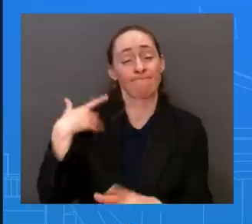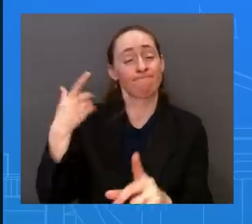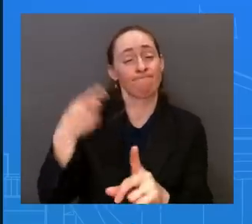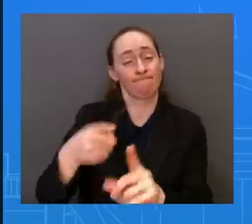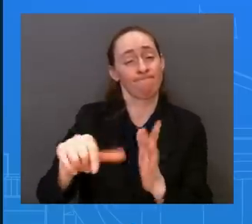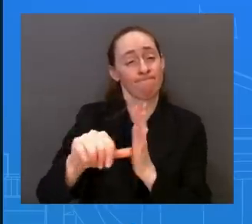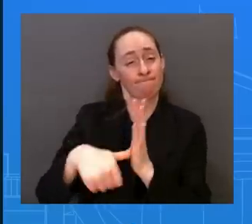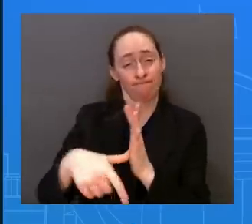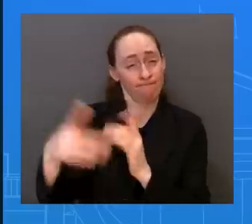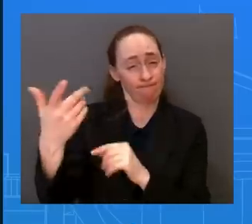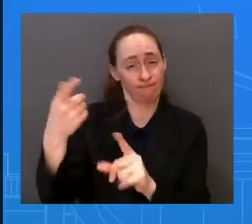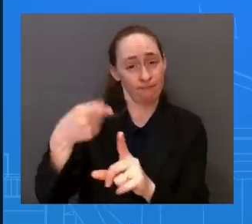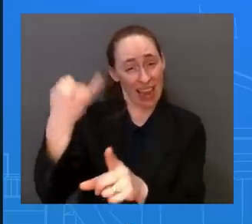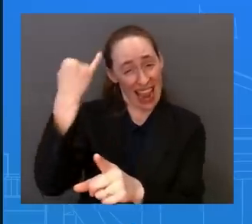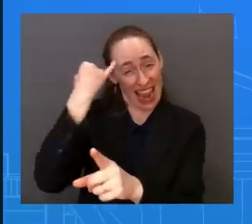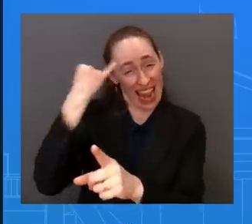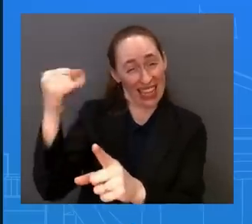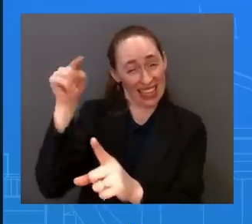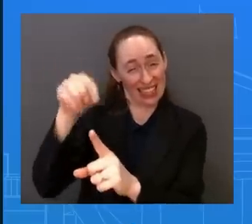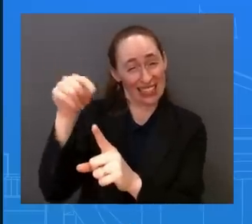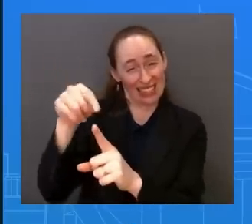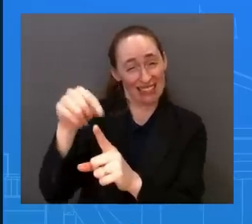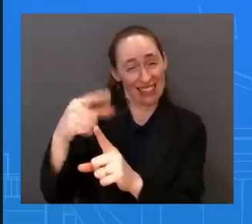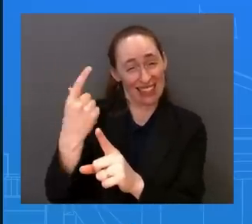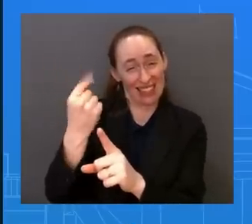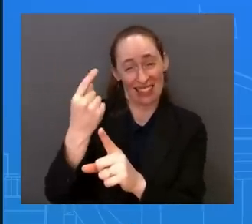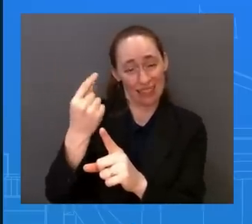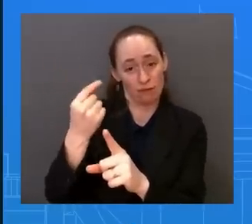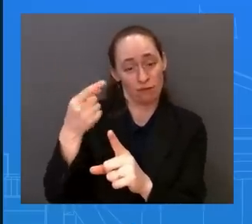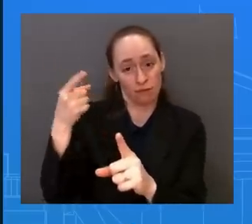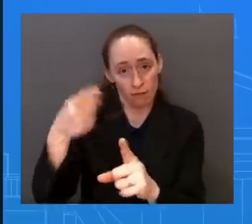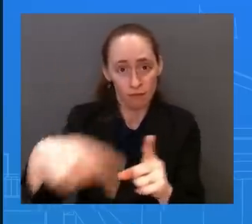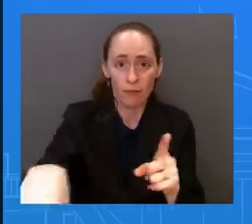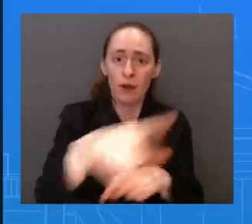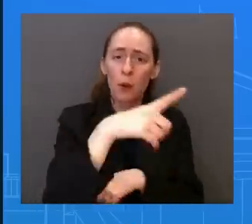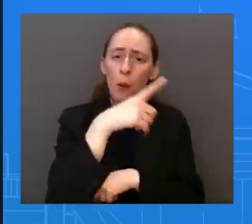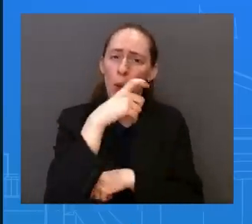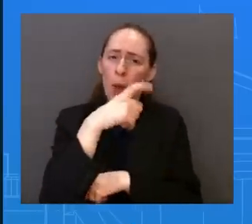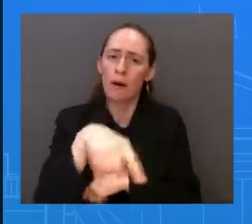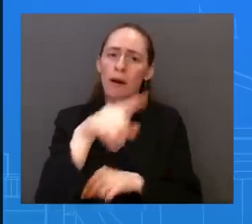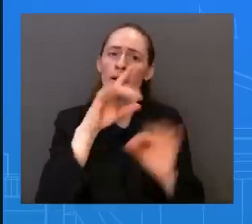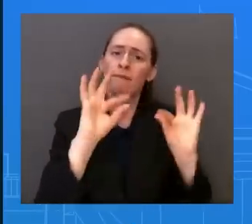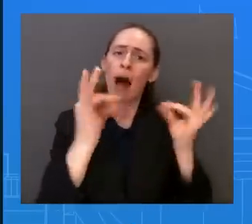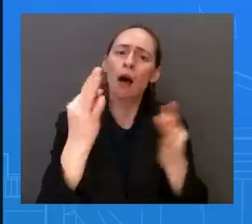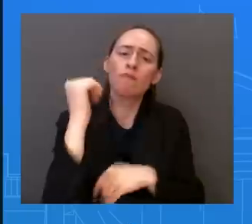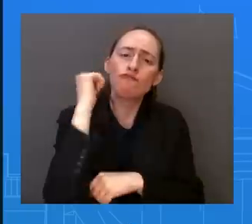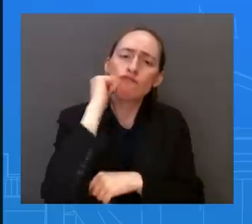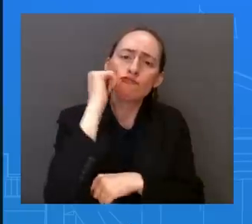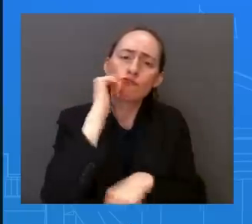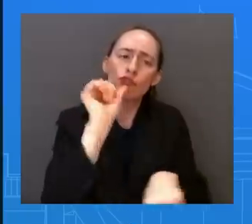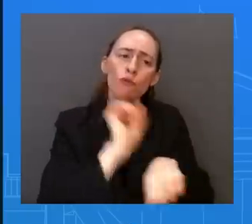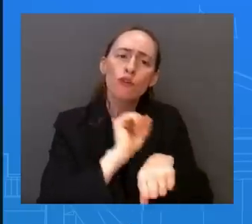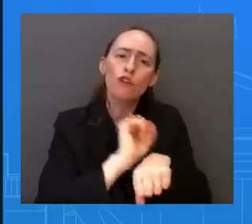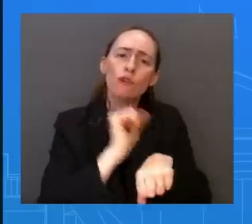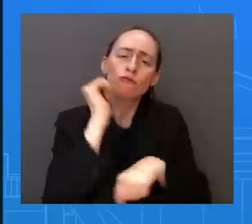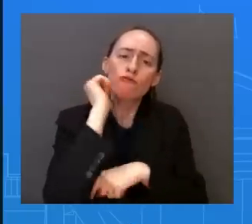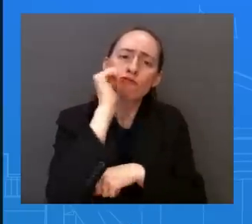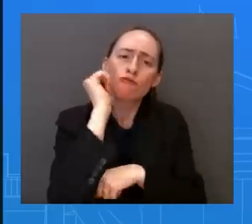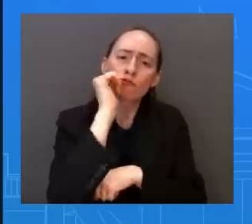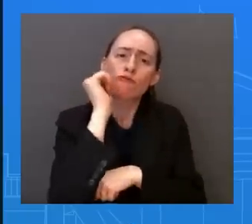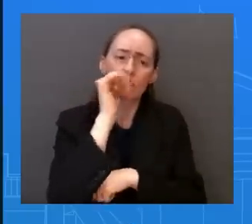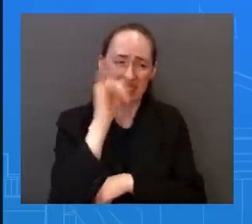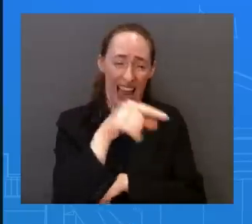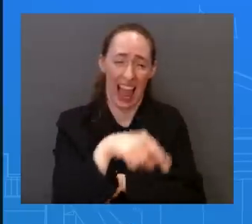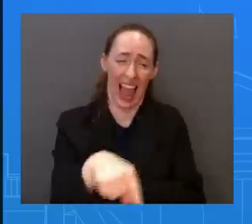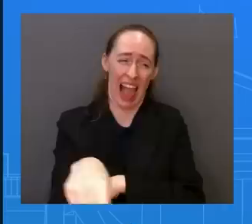of his economic policy. So it's not just that we've seen the labor market improve this quickly. It's not just that we've seen household balance sheets